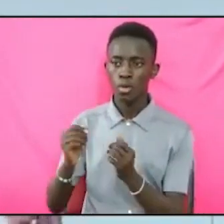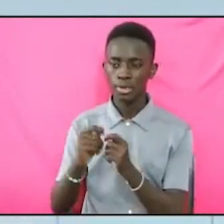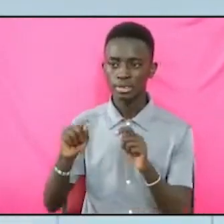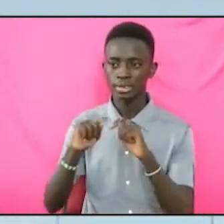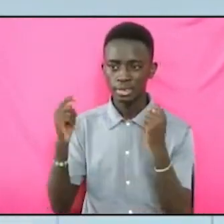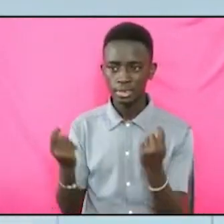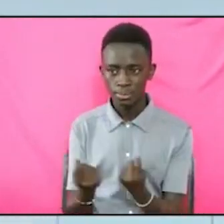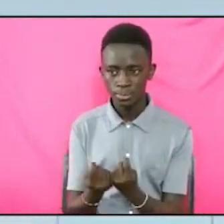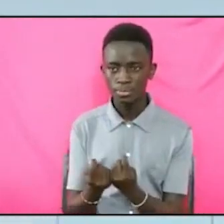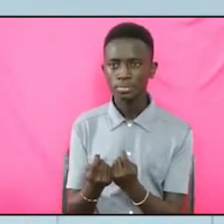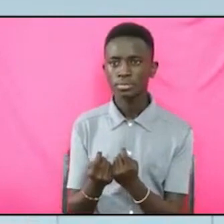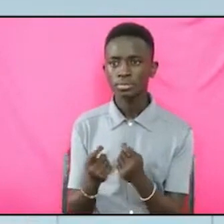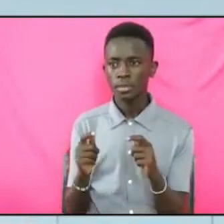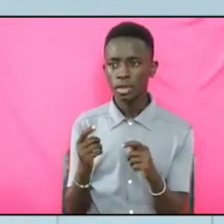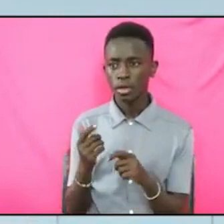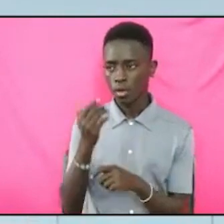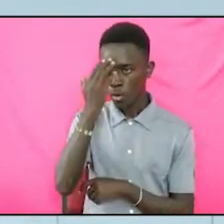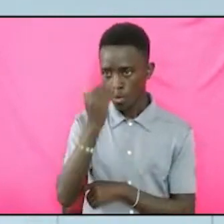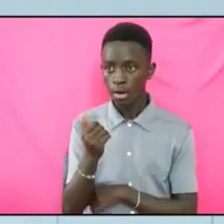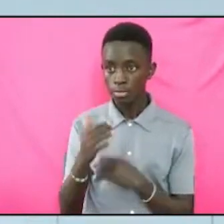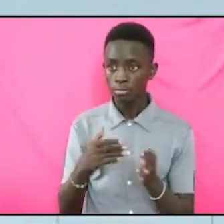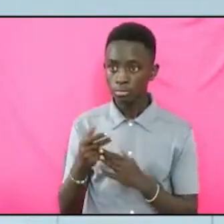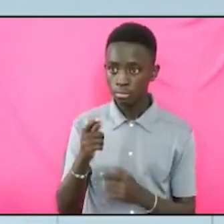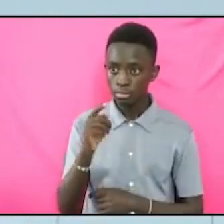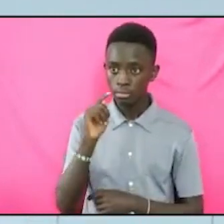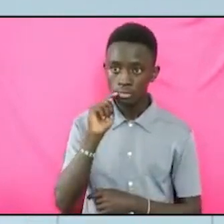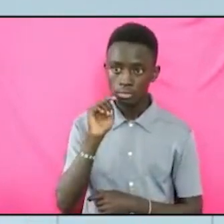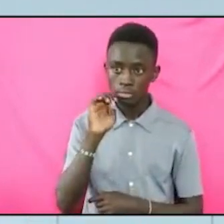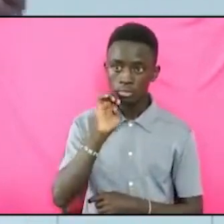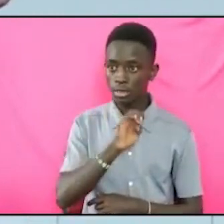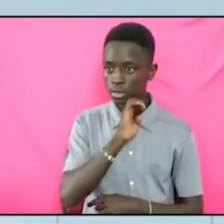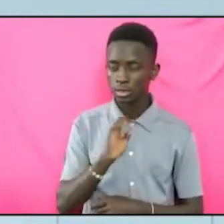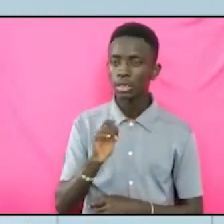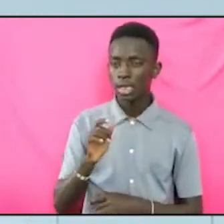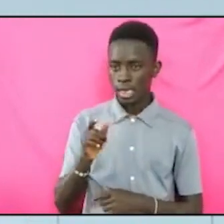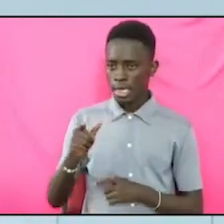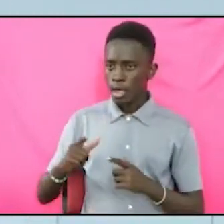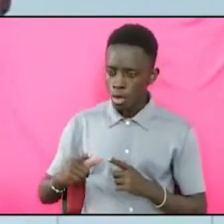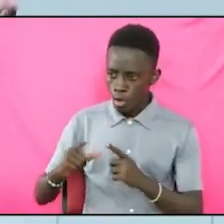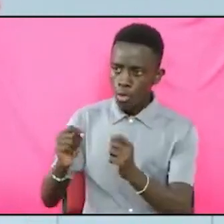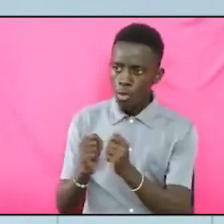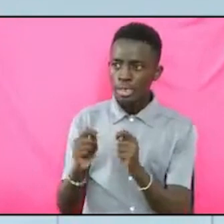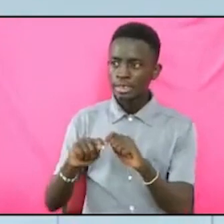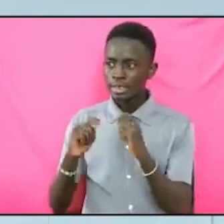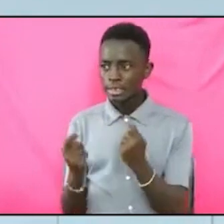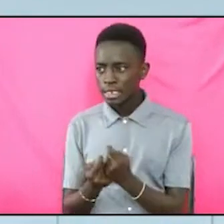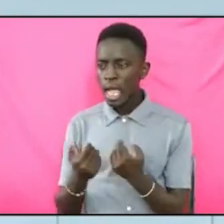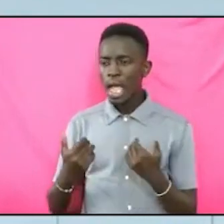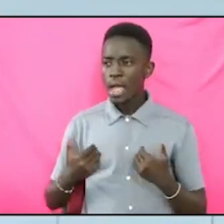team because he was a real commander, and so he would not go alone. He had a team, and he had enough supplies that